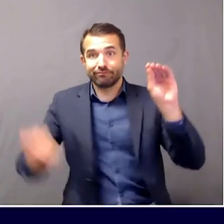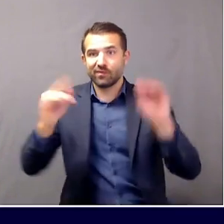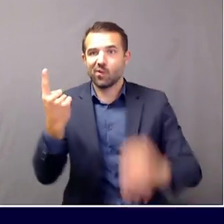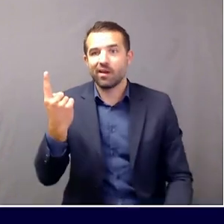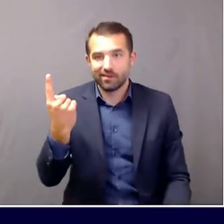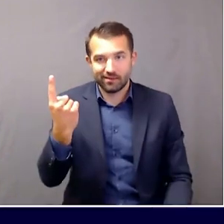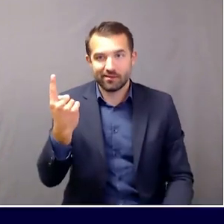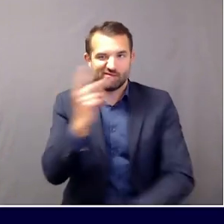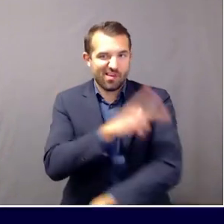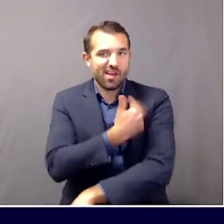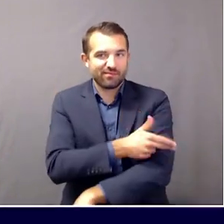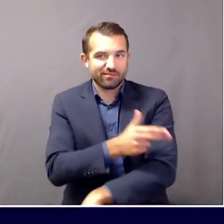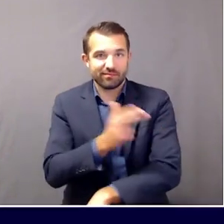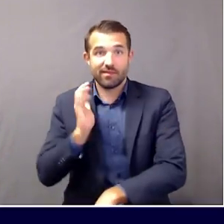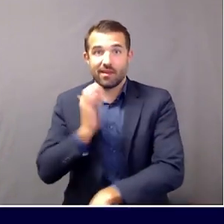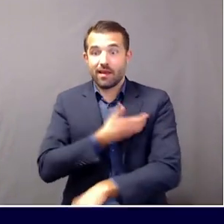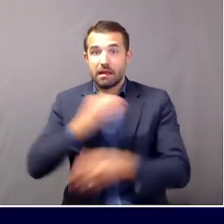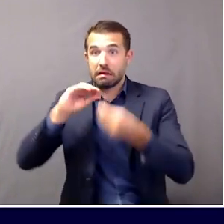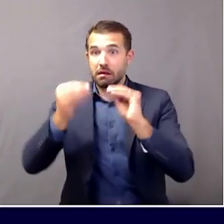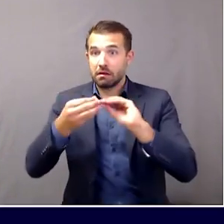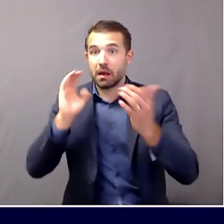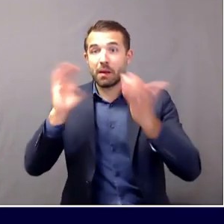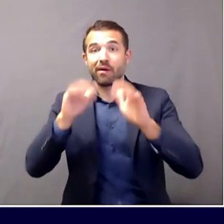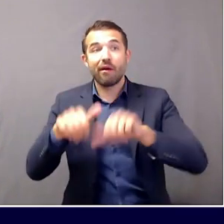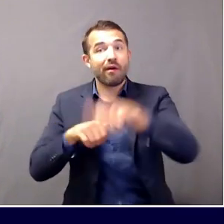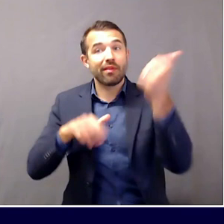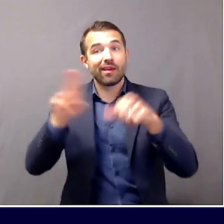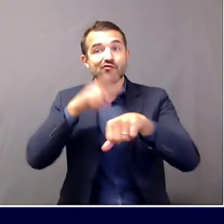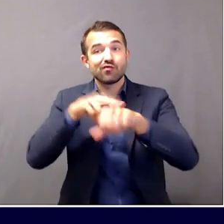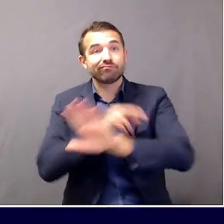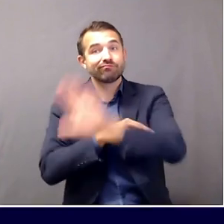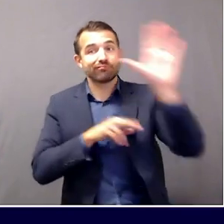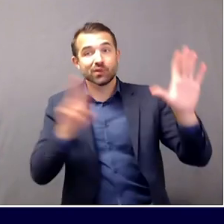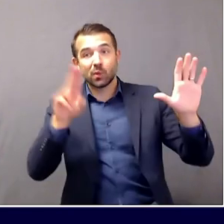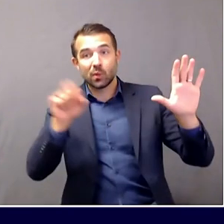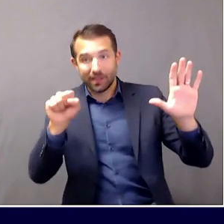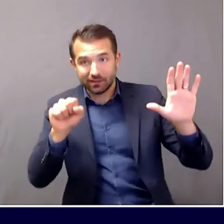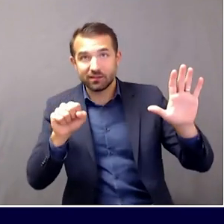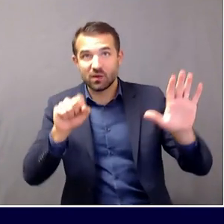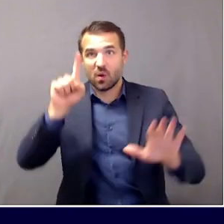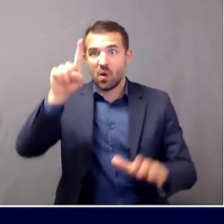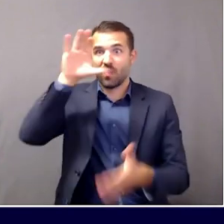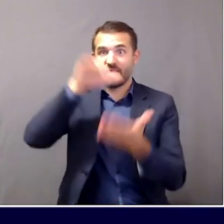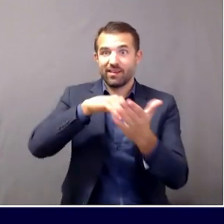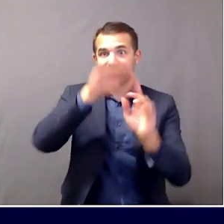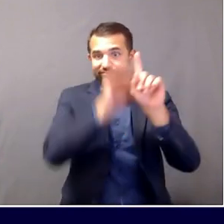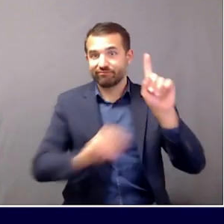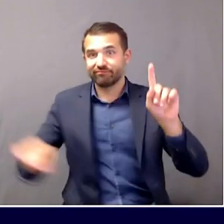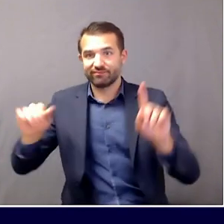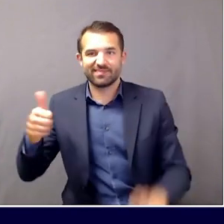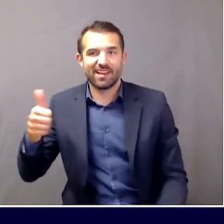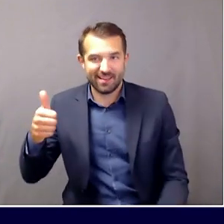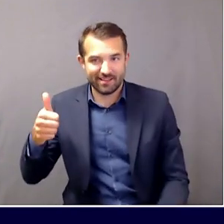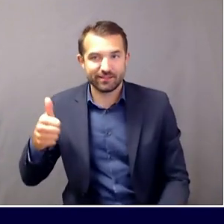hospitalized. To put that number in context, the national hospitalization rate is roughly 10